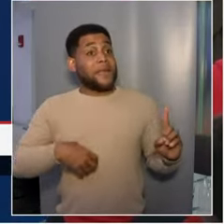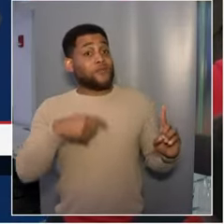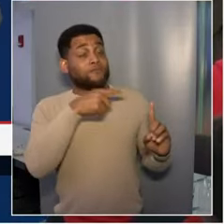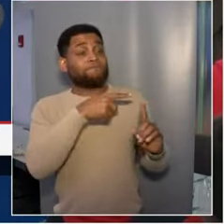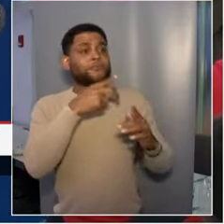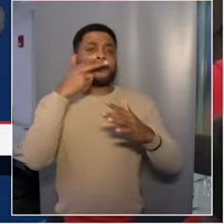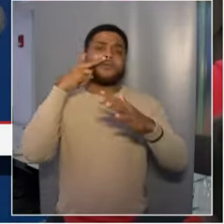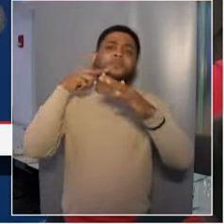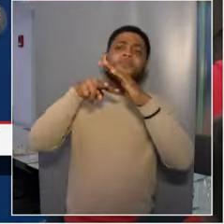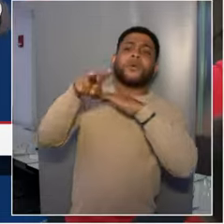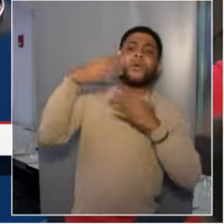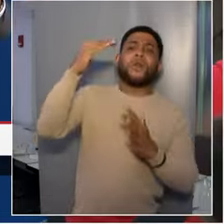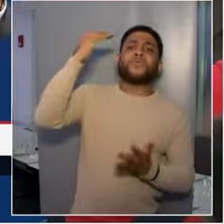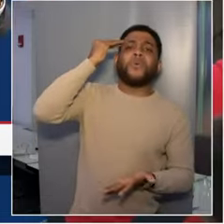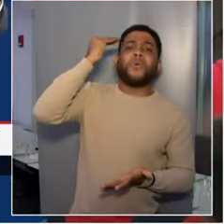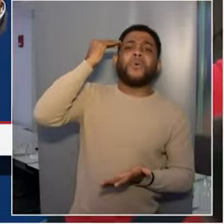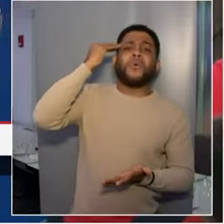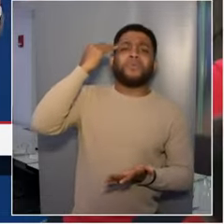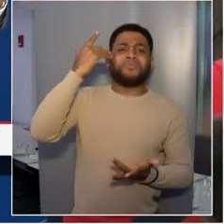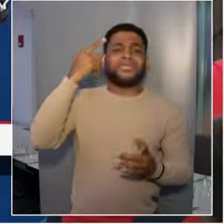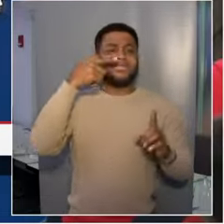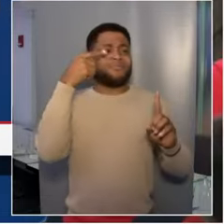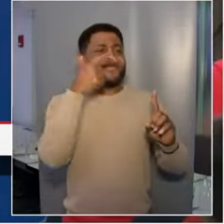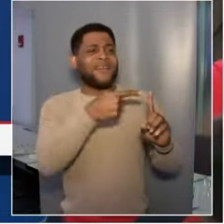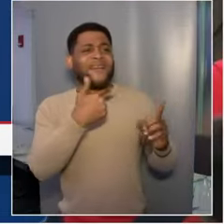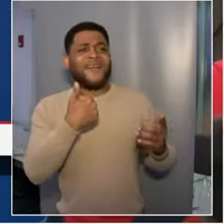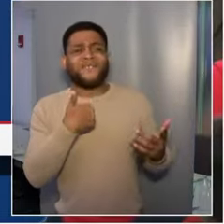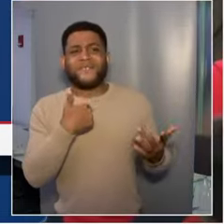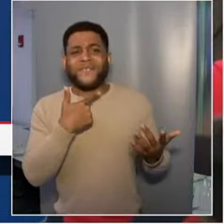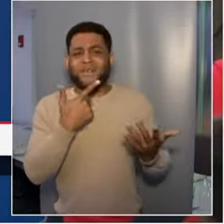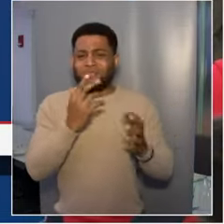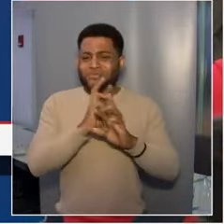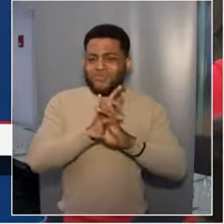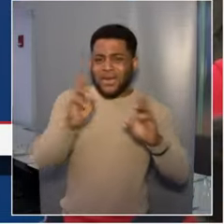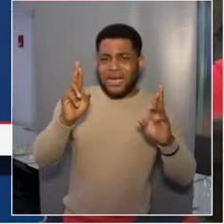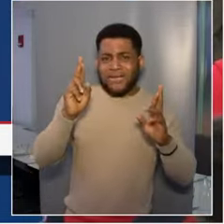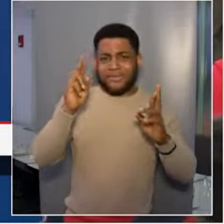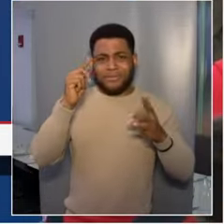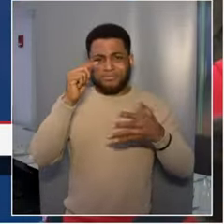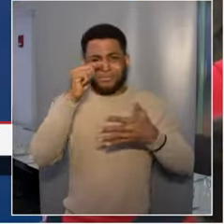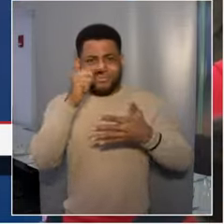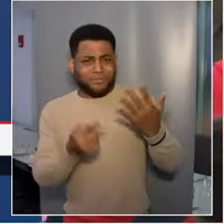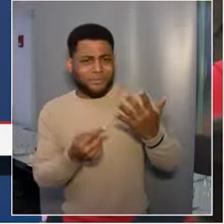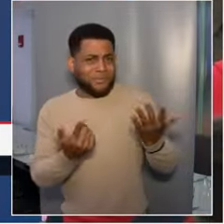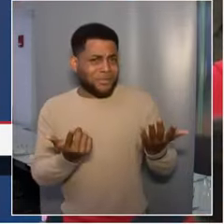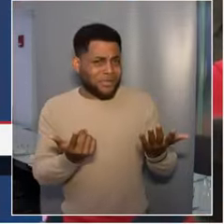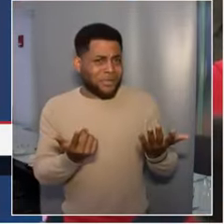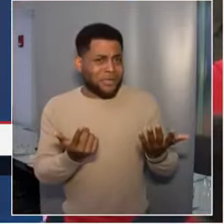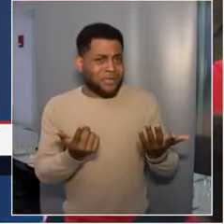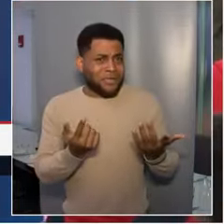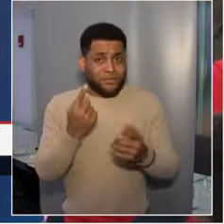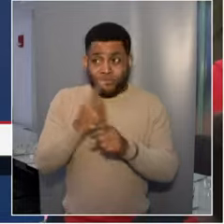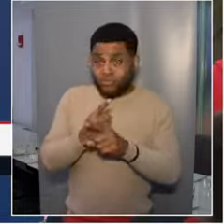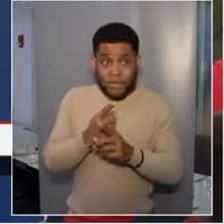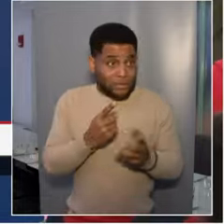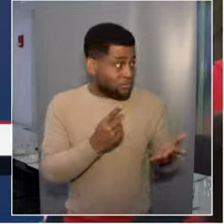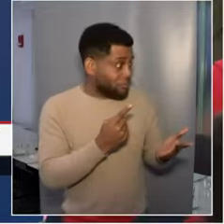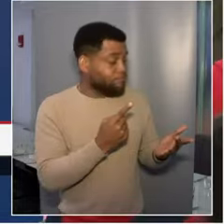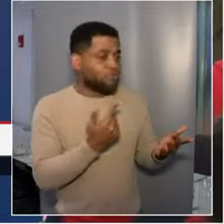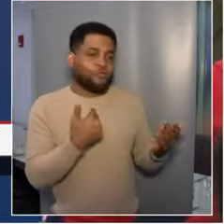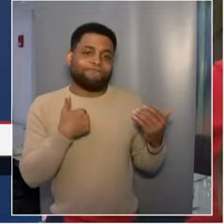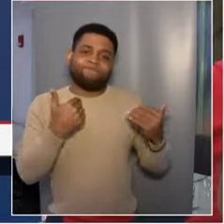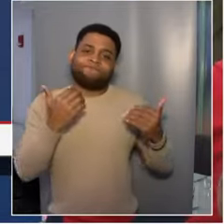land, space. We need space. This is a brand new space. It just opened. Thank